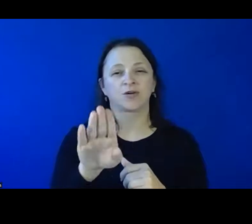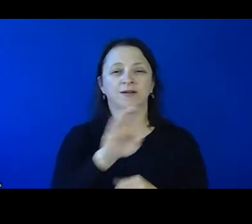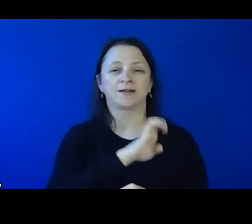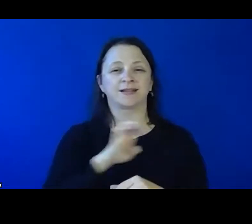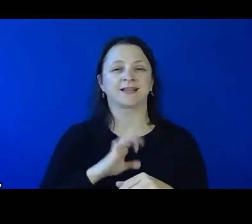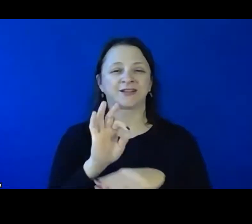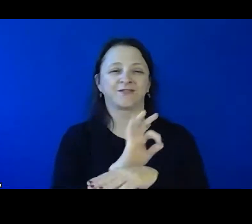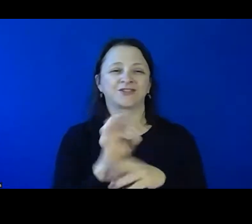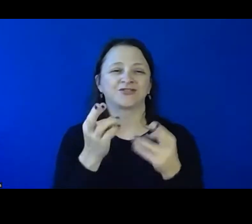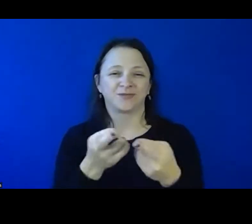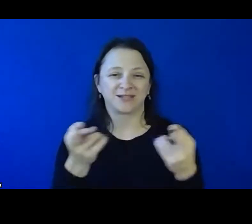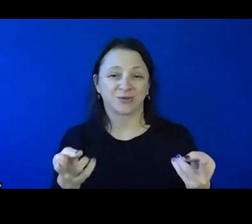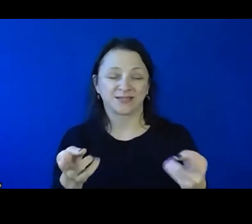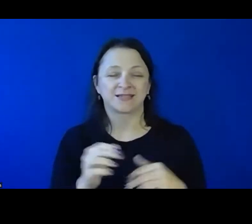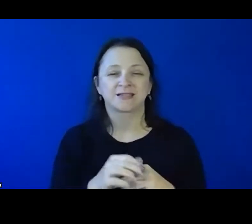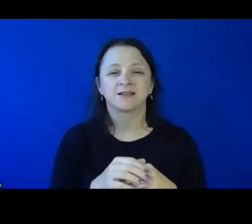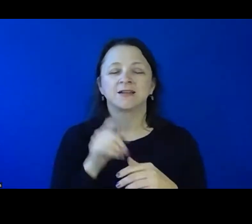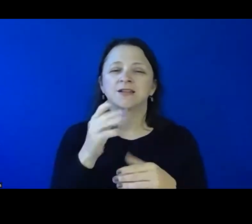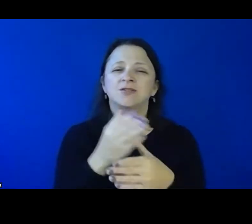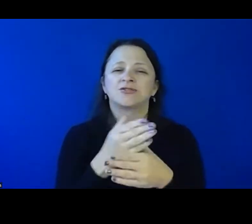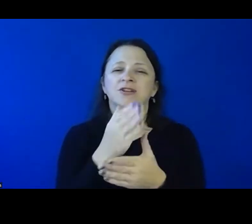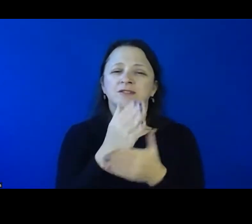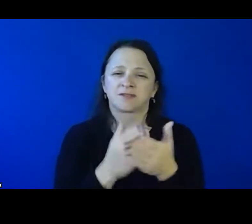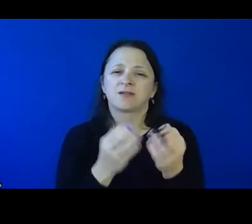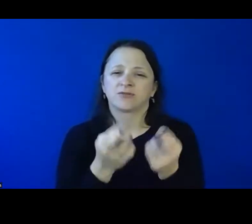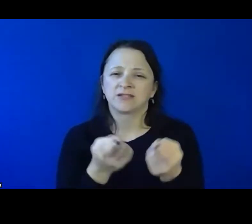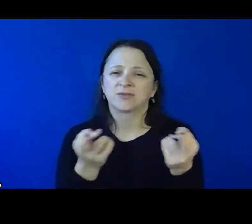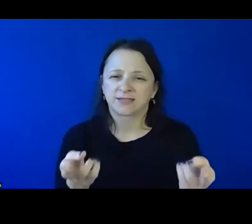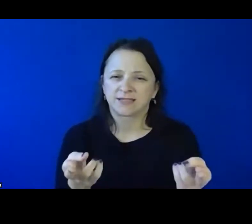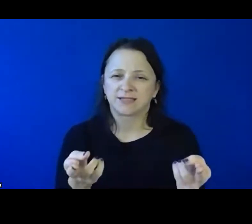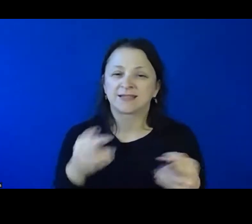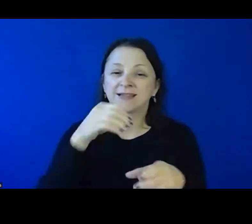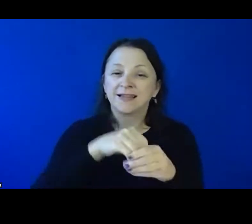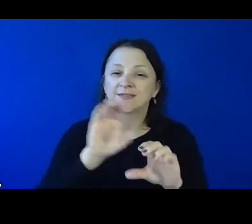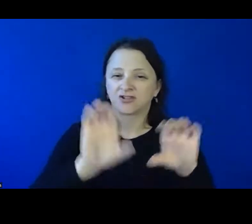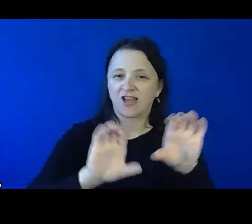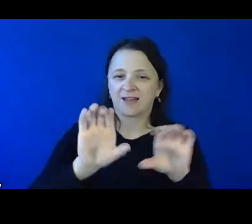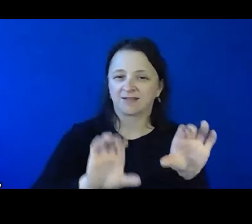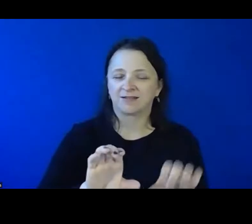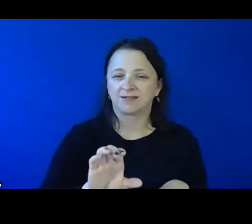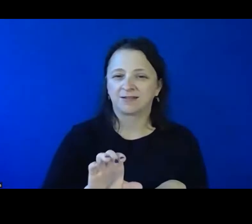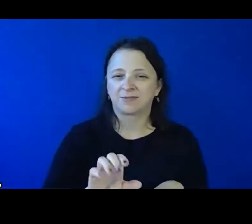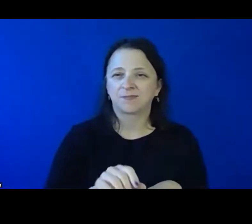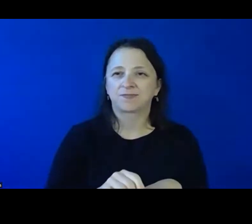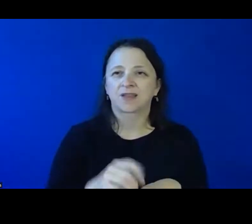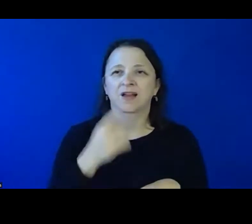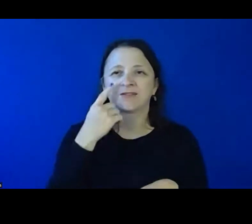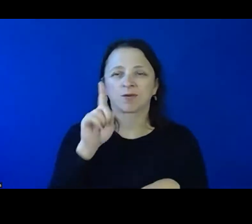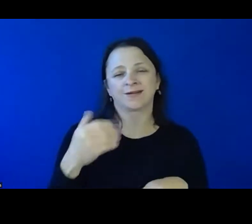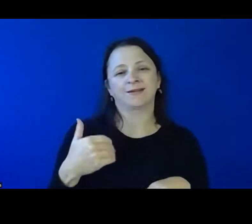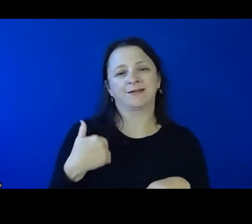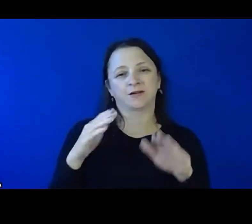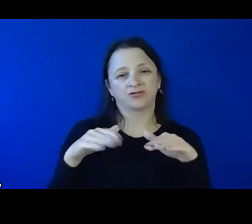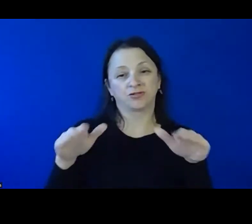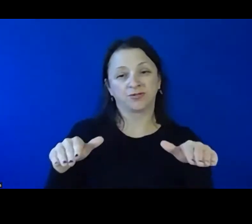And Dr. Shamlian shared some resources in the chat for young